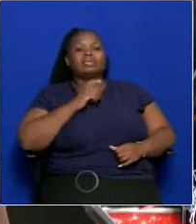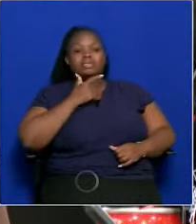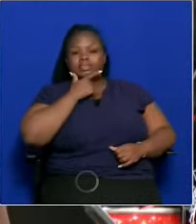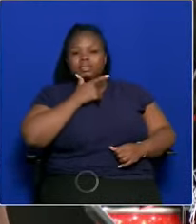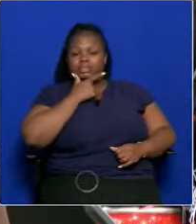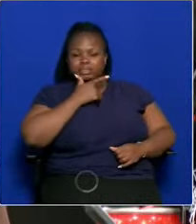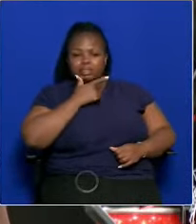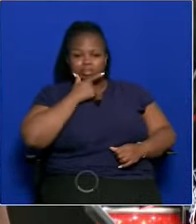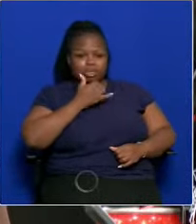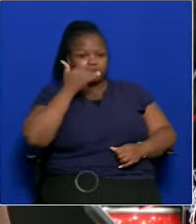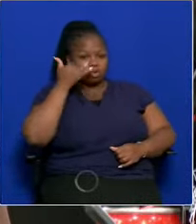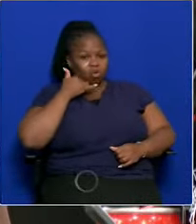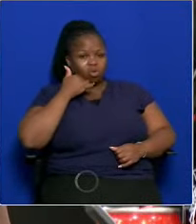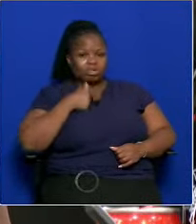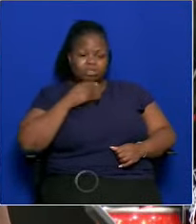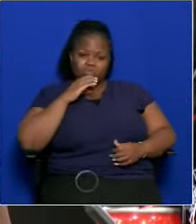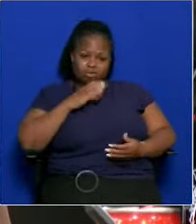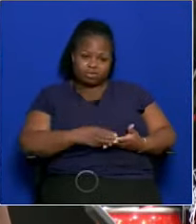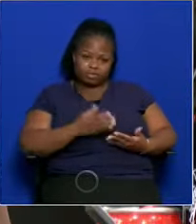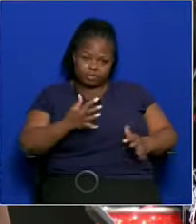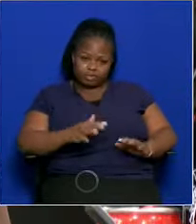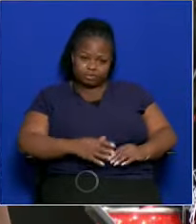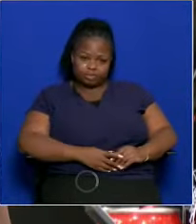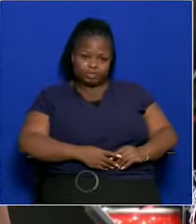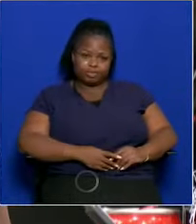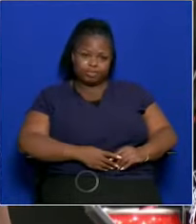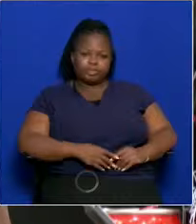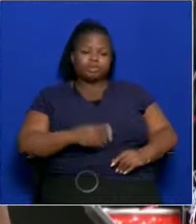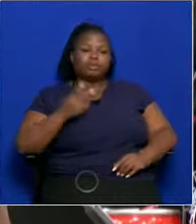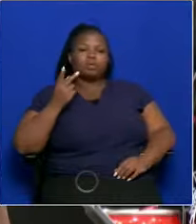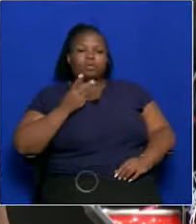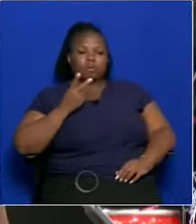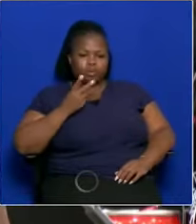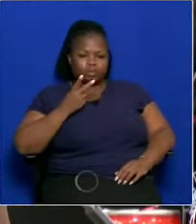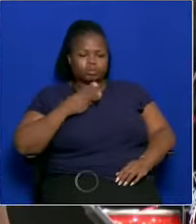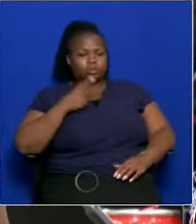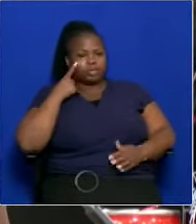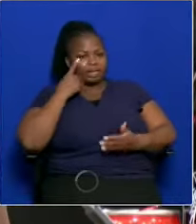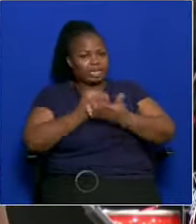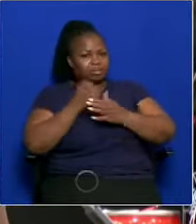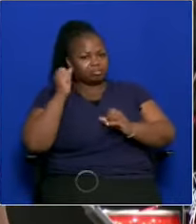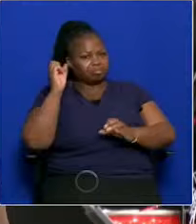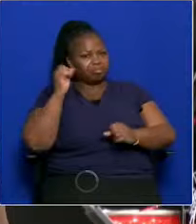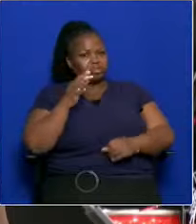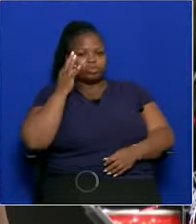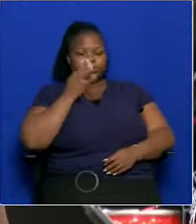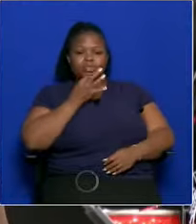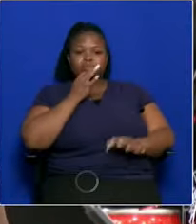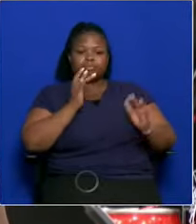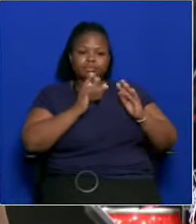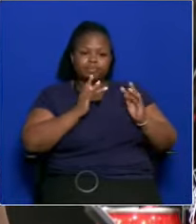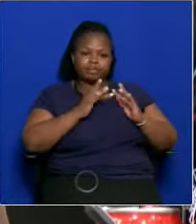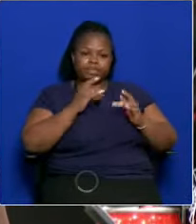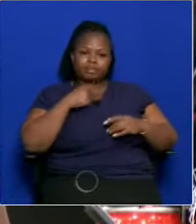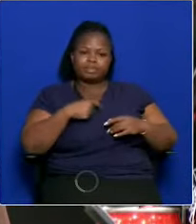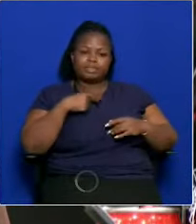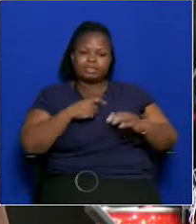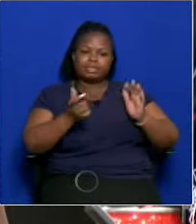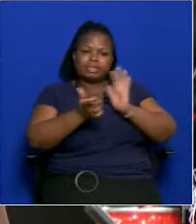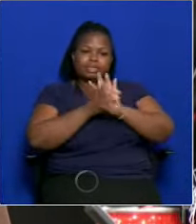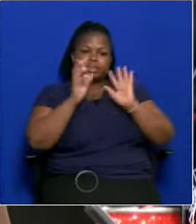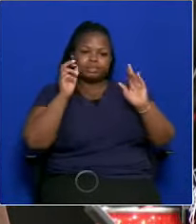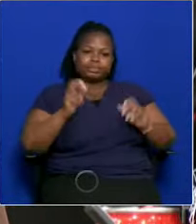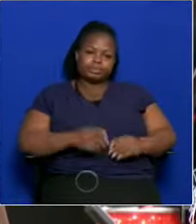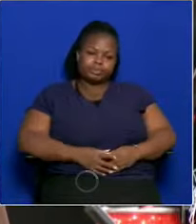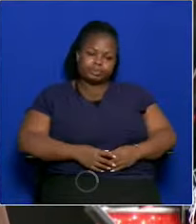have confirmed. And you have also testified that he approaches you on his personal legal issues. including